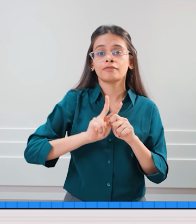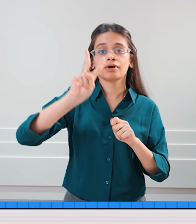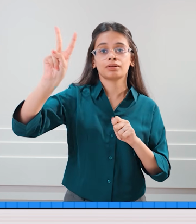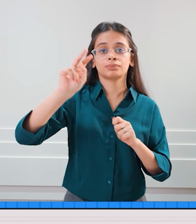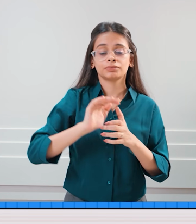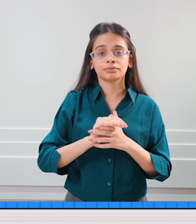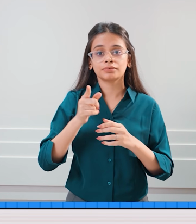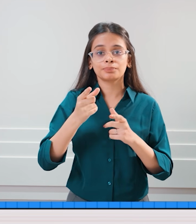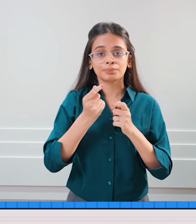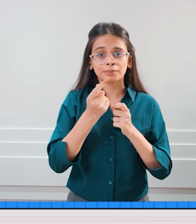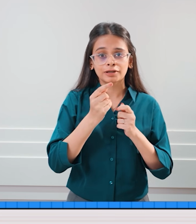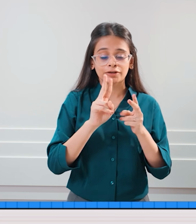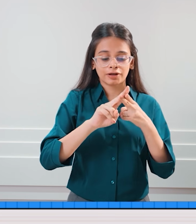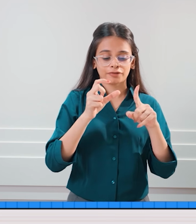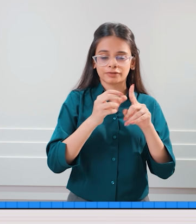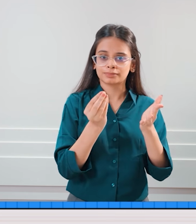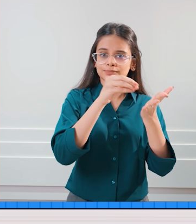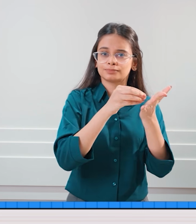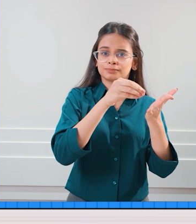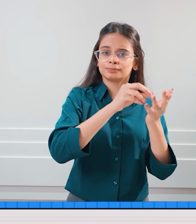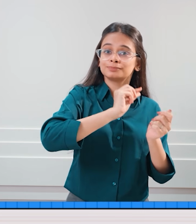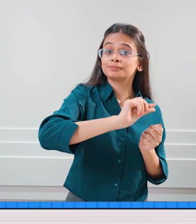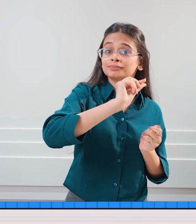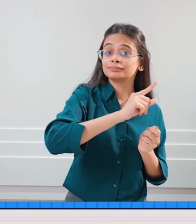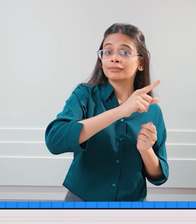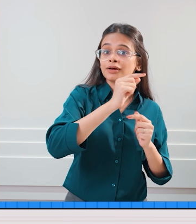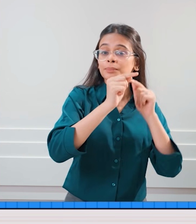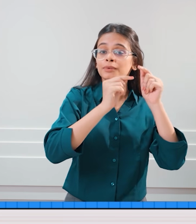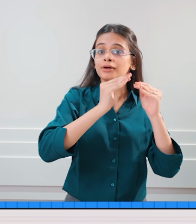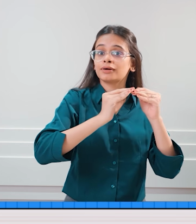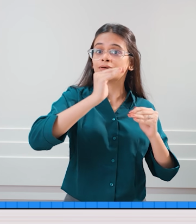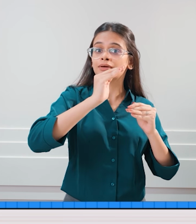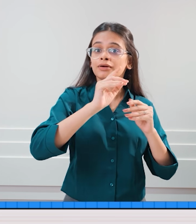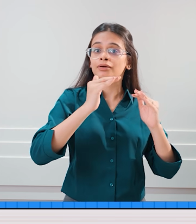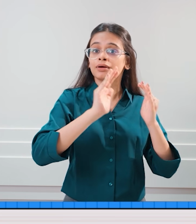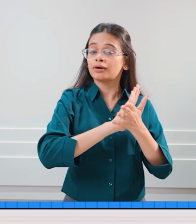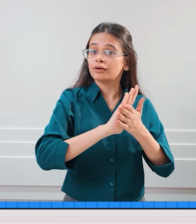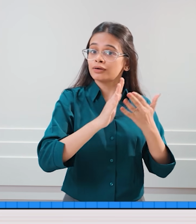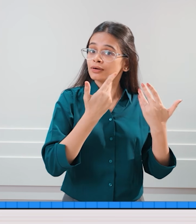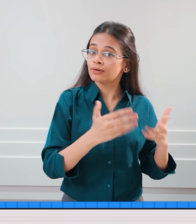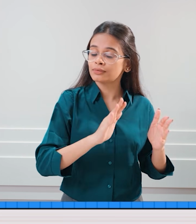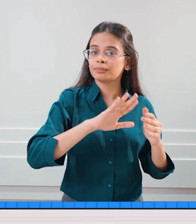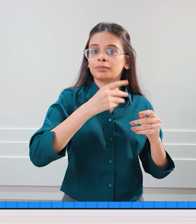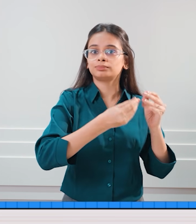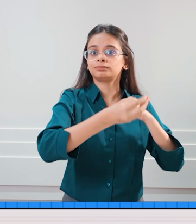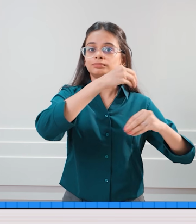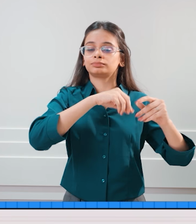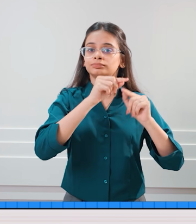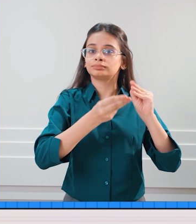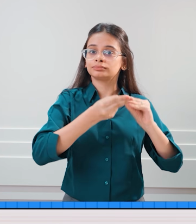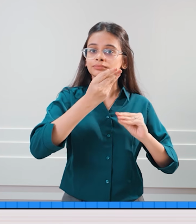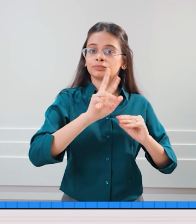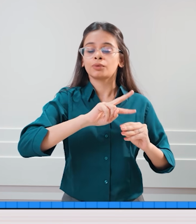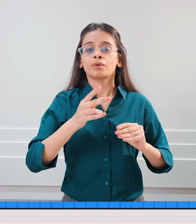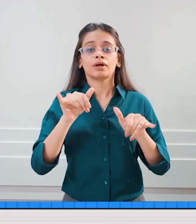the money you invest in a fixed deposit in a bank will be higher when it matures. That is an asset. Likewise, your